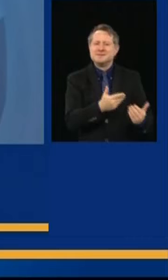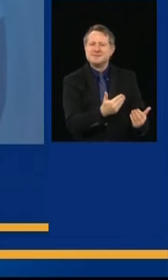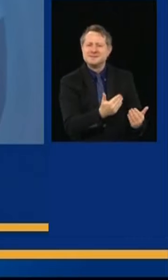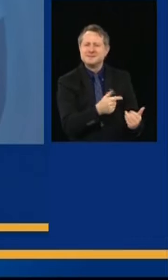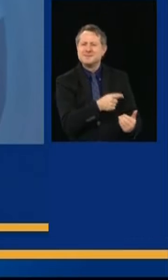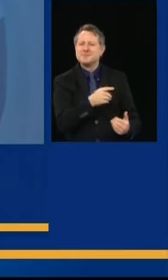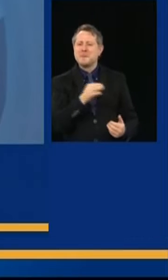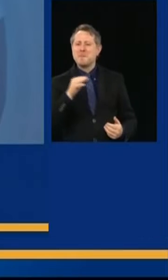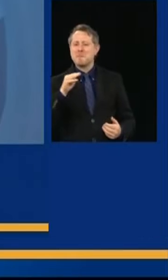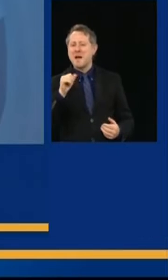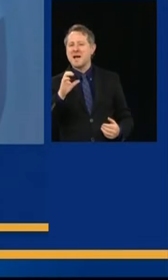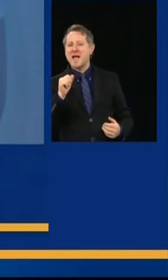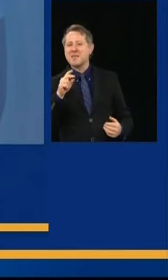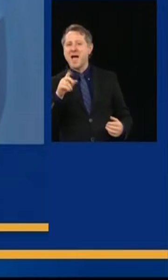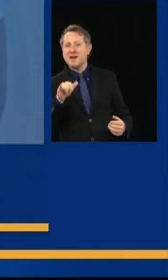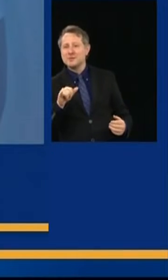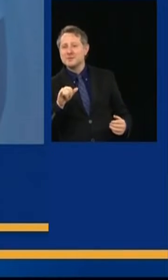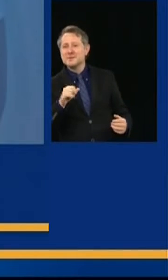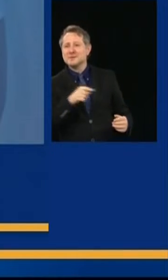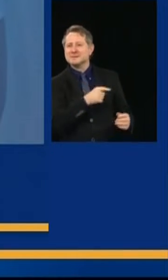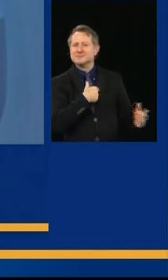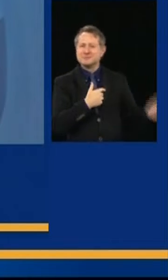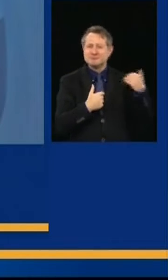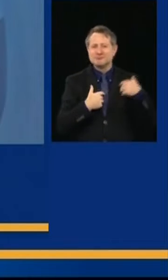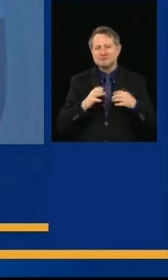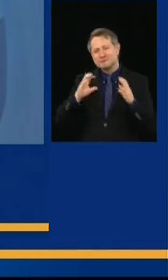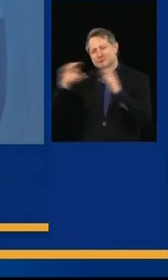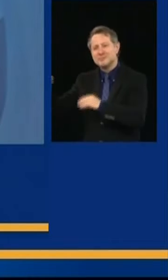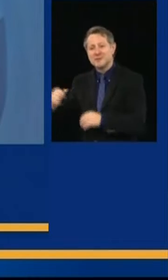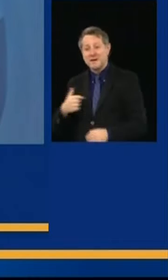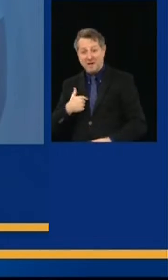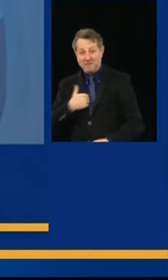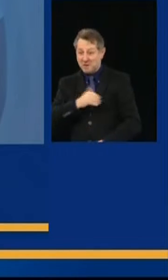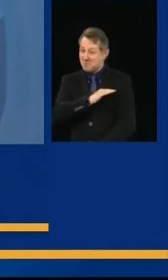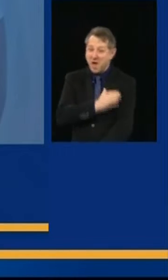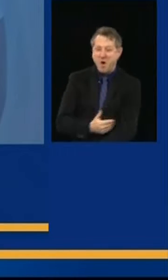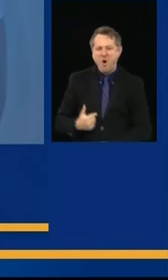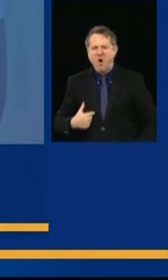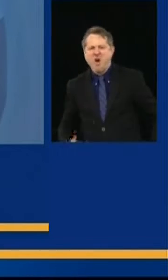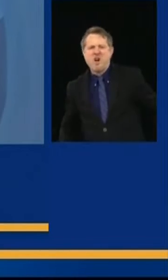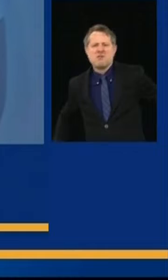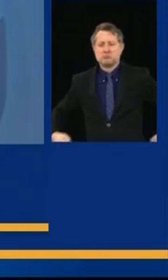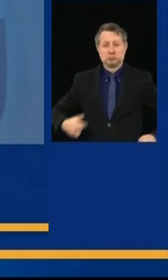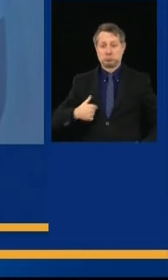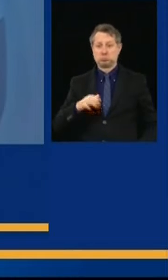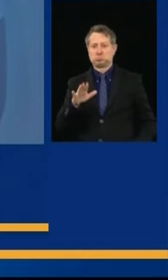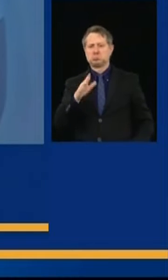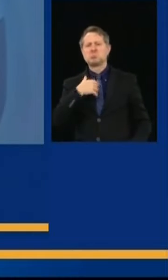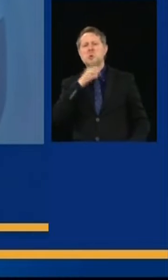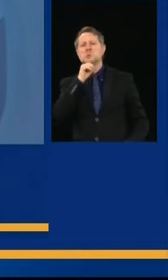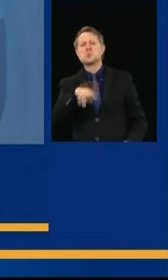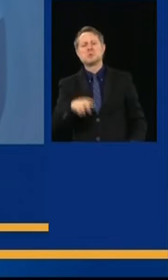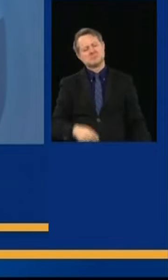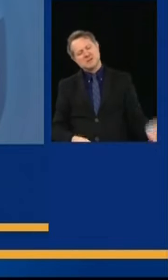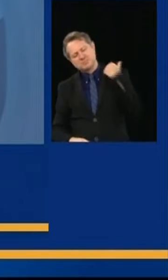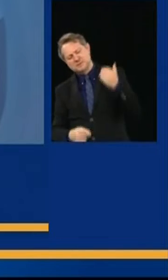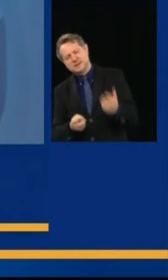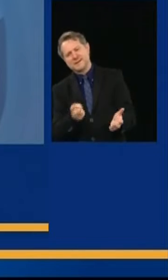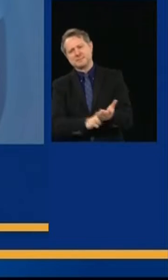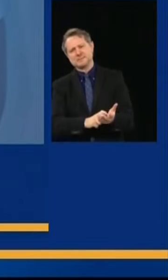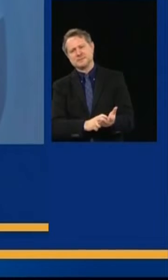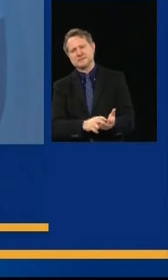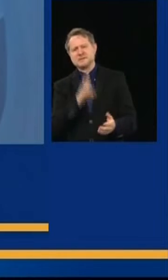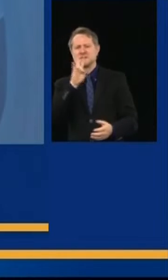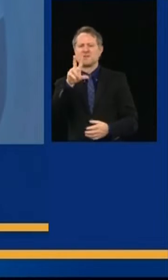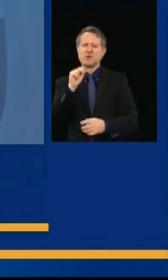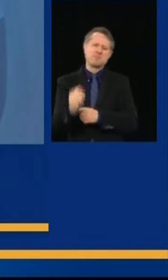years old. You think you have any power in life? Try to get a 22-year-old out of bed at 7:30 in the morning, and you will quickly come down